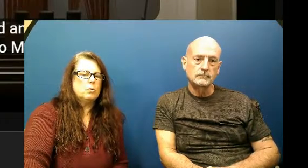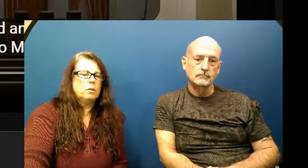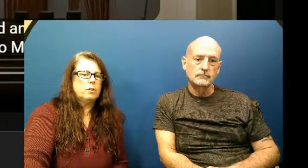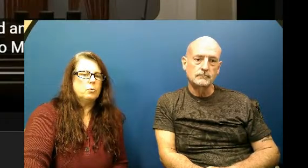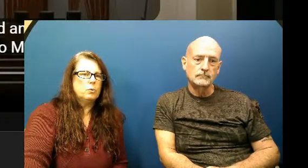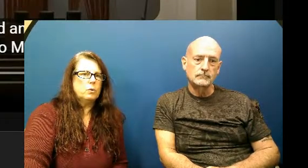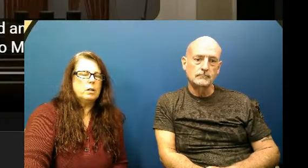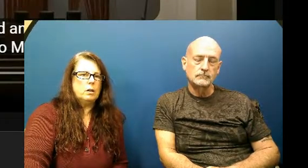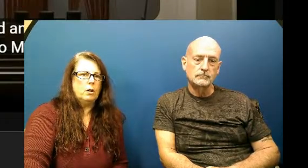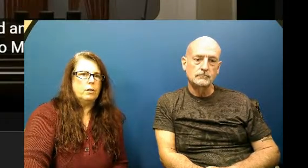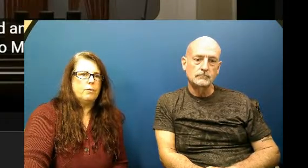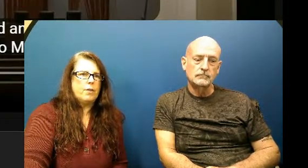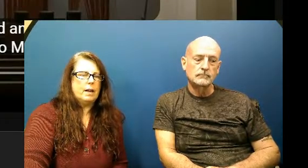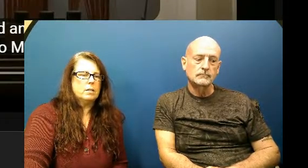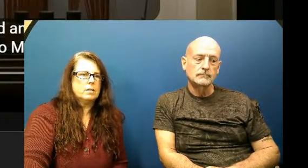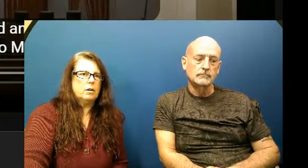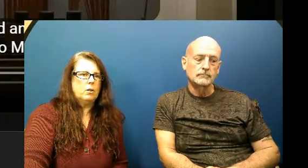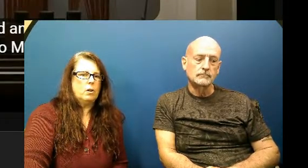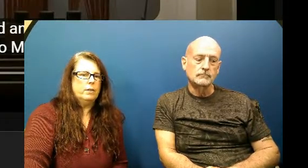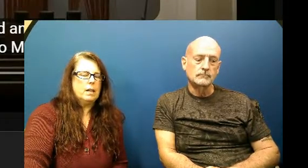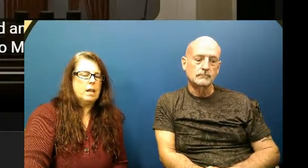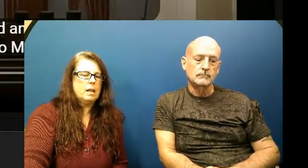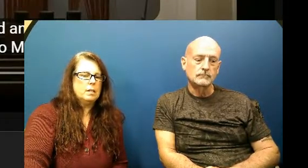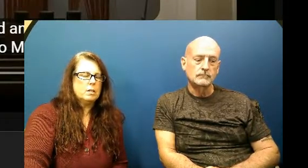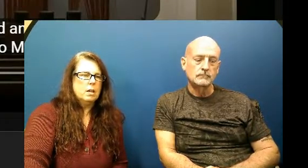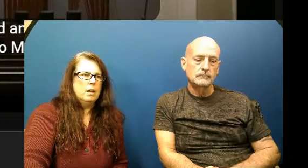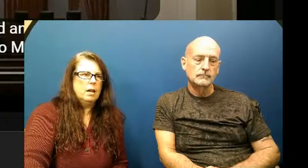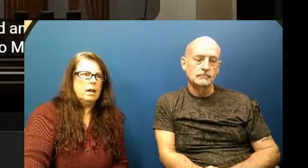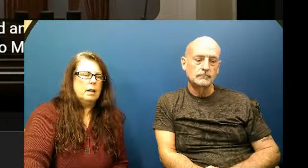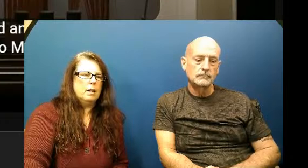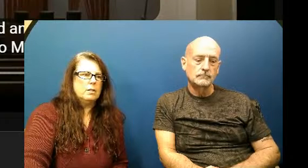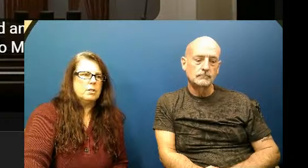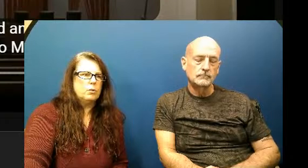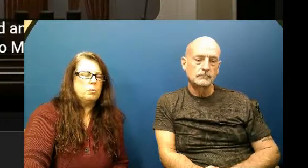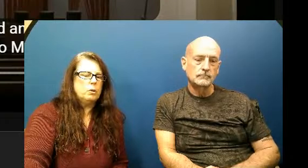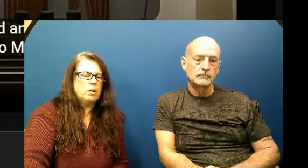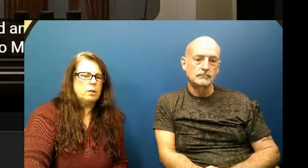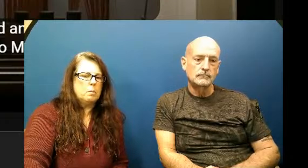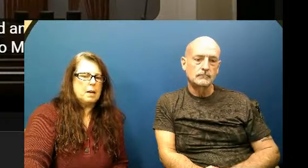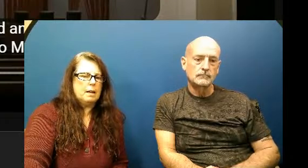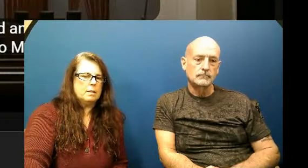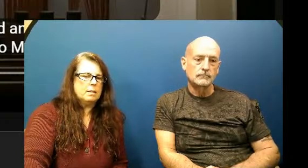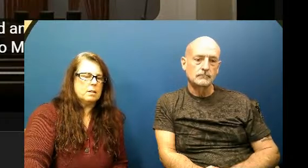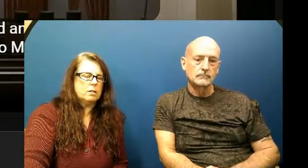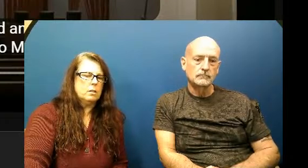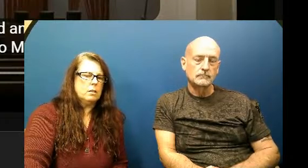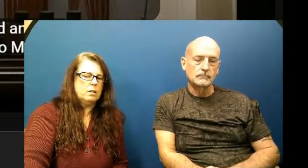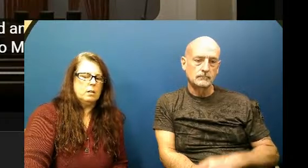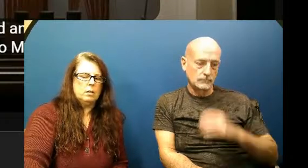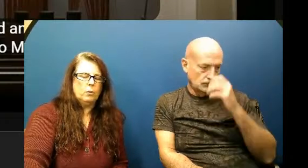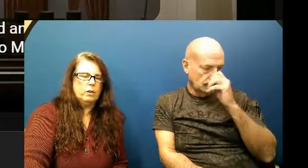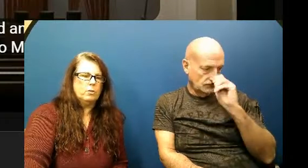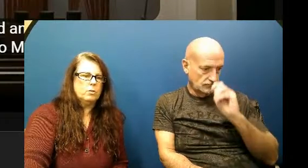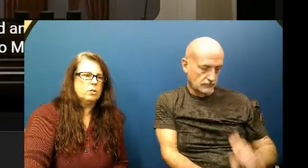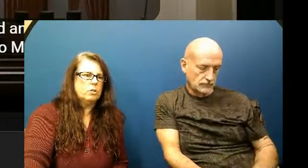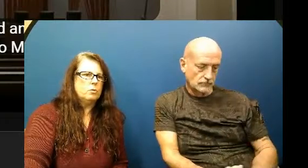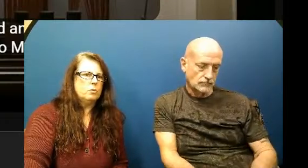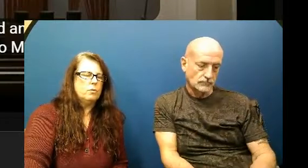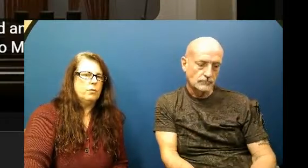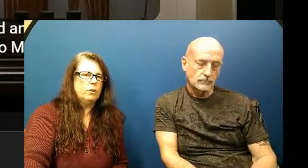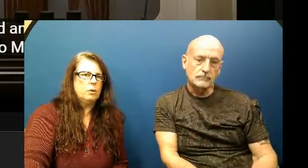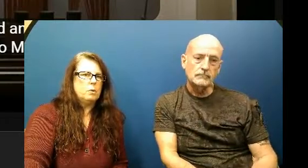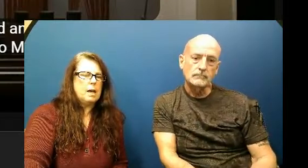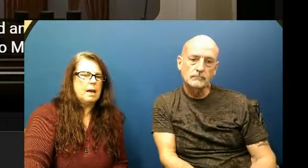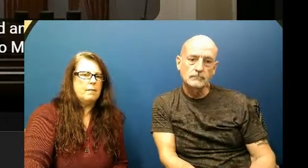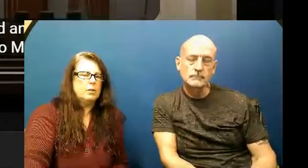make sure that they're ruling on all the facts that are on the case. And so you will hear them ask the lawyers, do